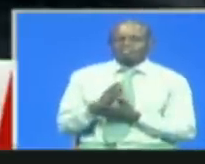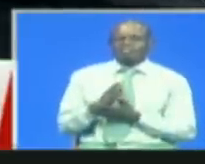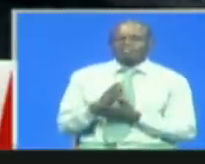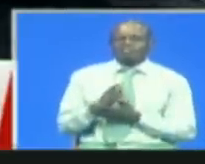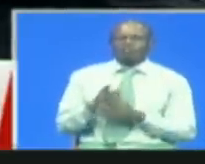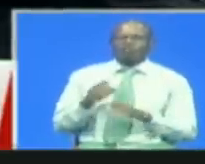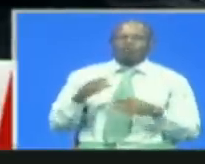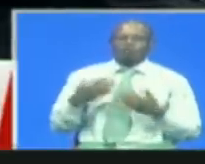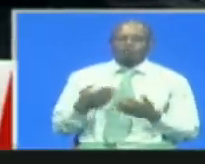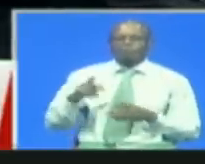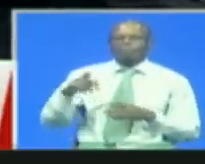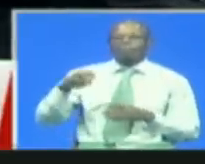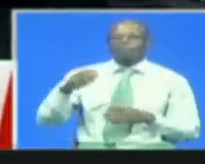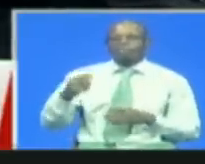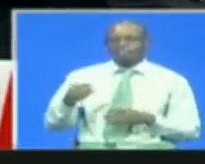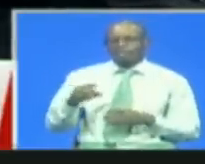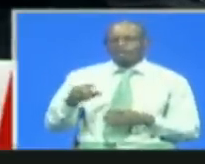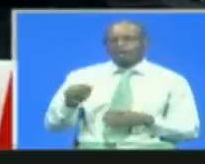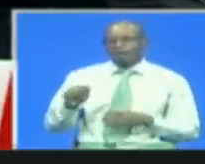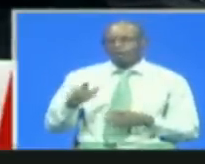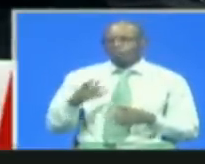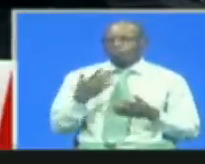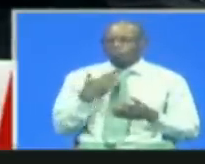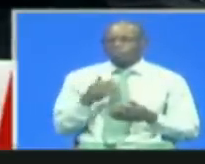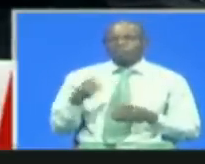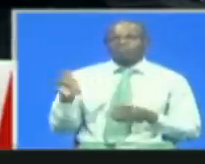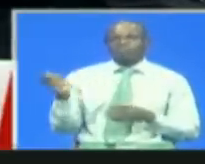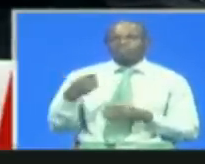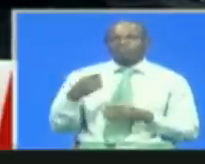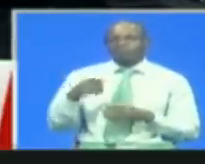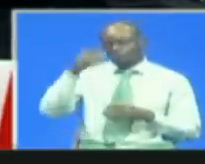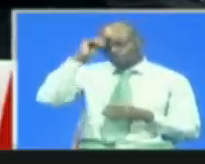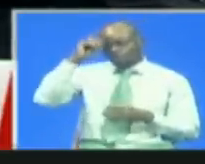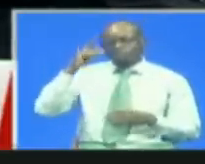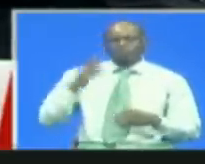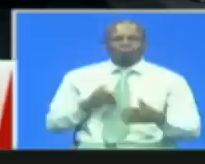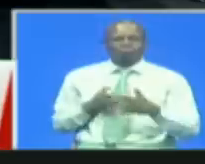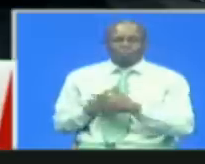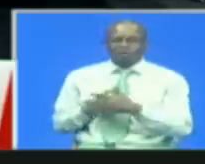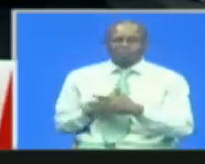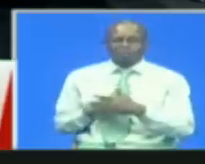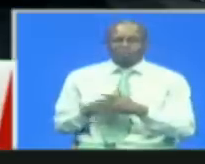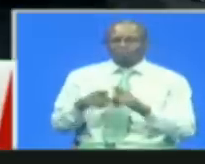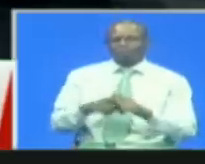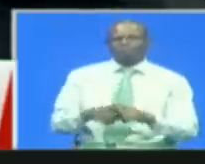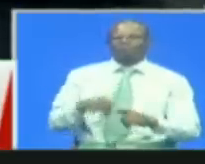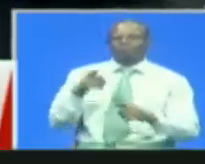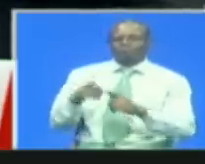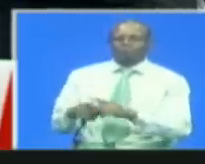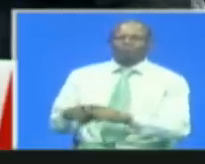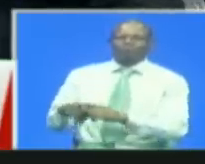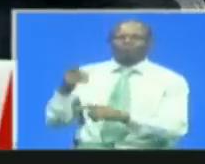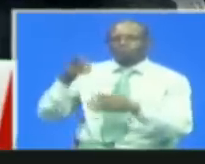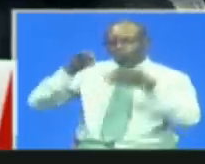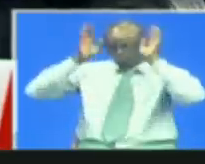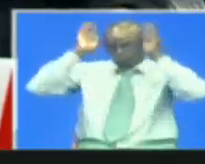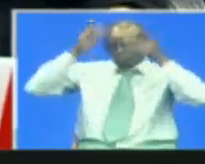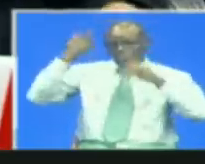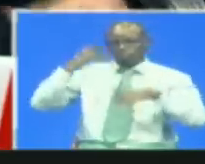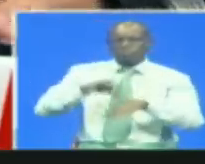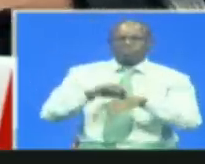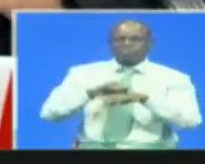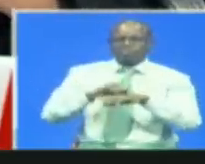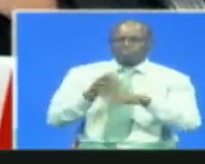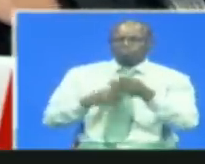PETA, now want the Kenyan government to ban the slaughter of donkeys for skins exported to China to make medicine over